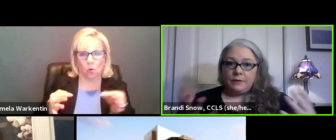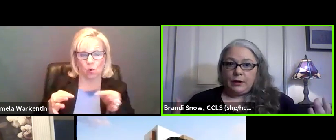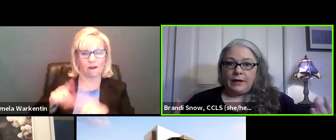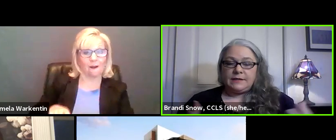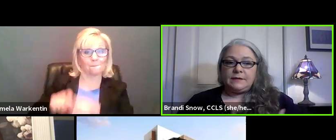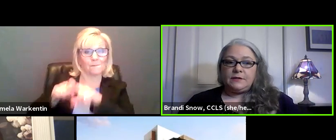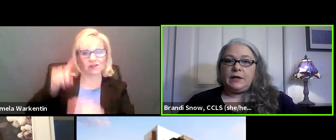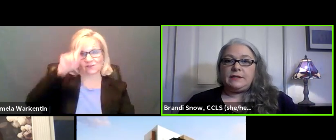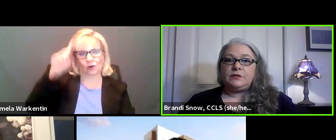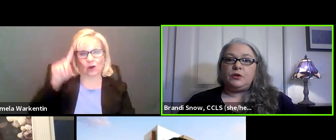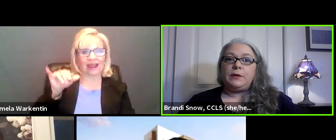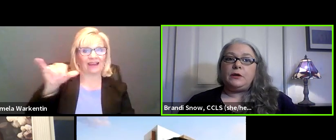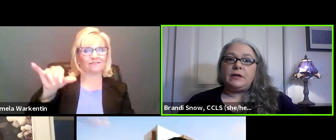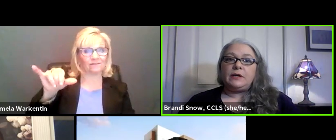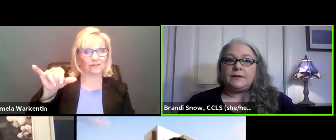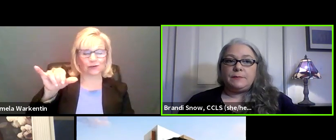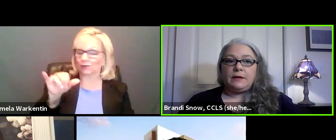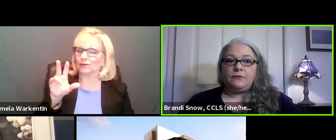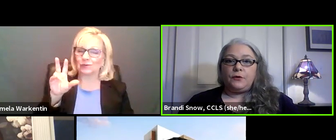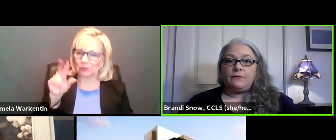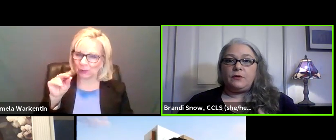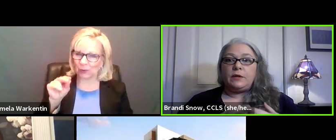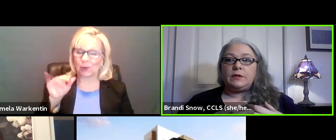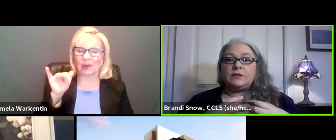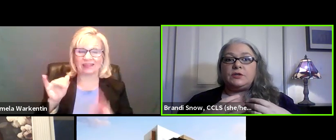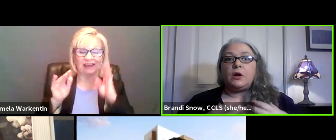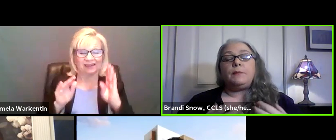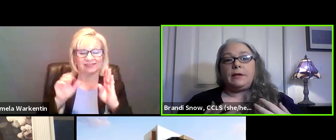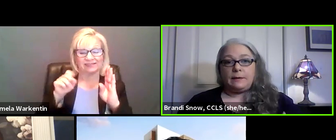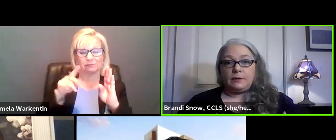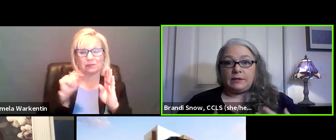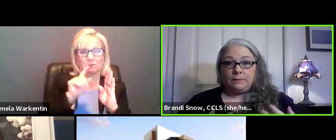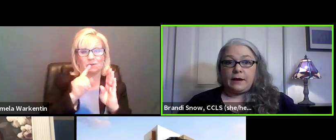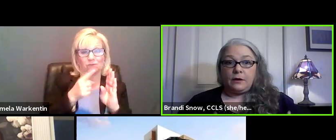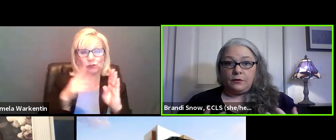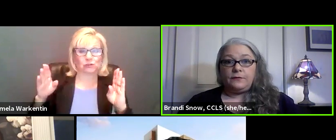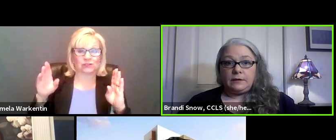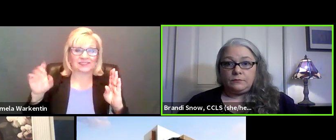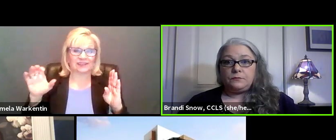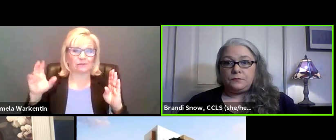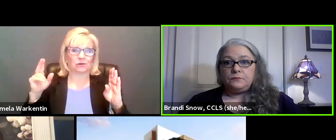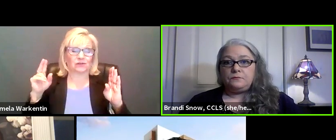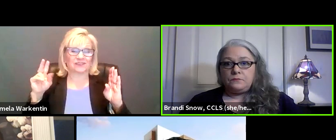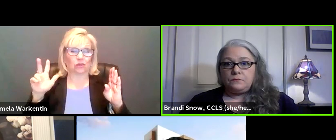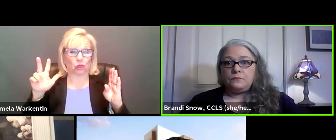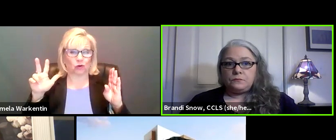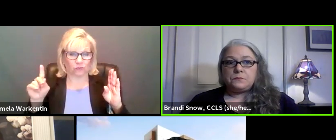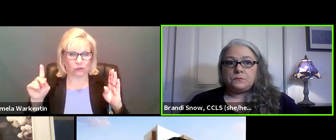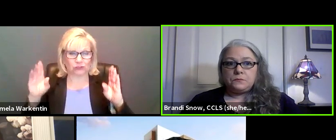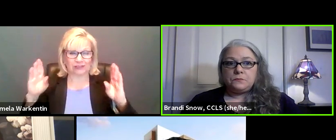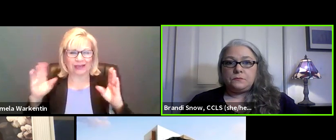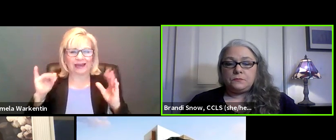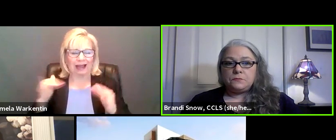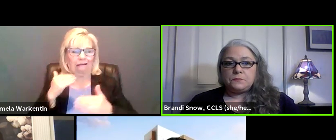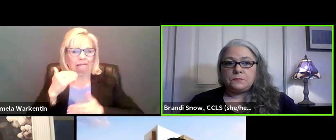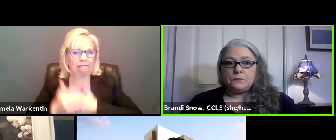is, as I said, the transitional period that's meant for everyone to start being able to get back on their feet.